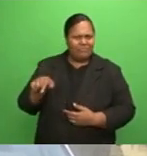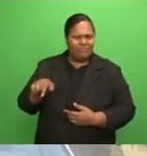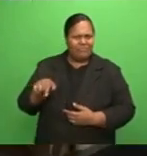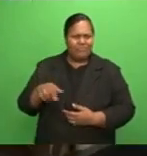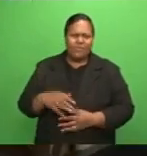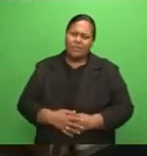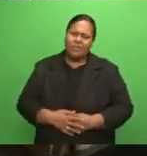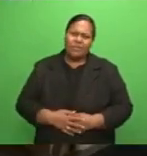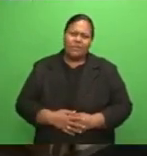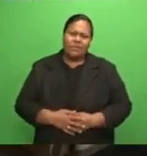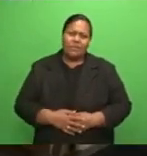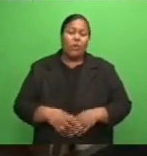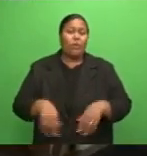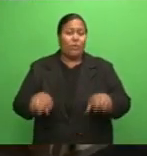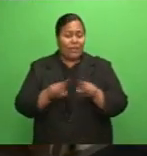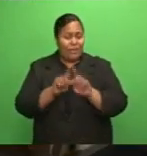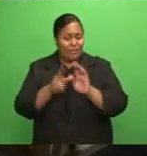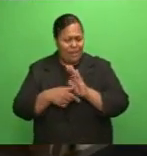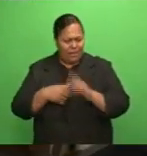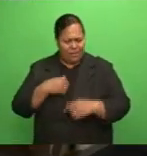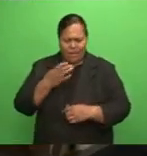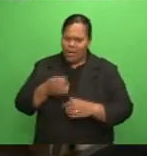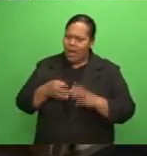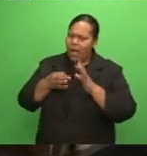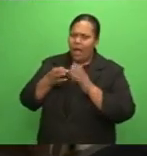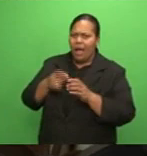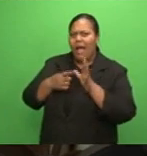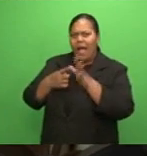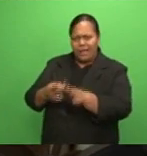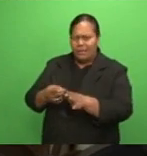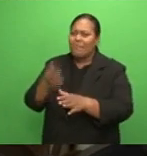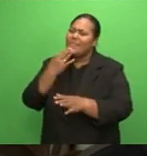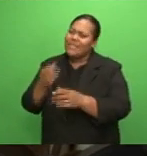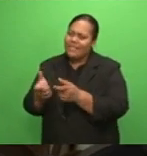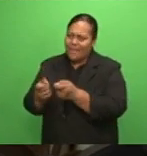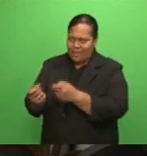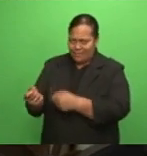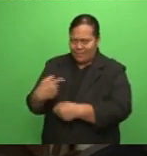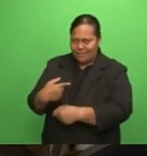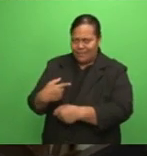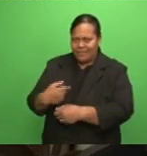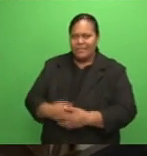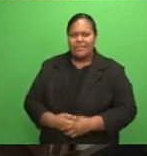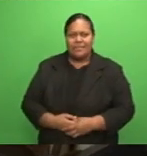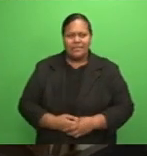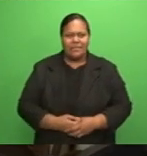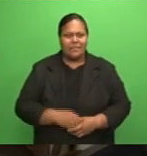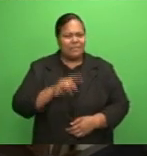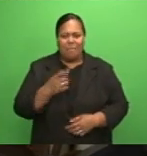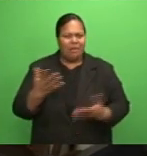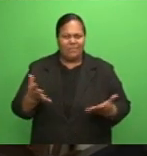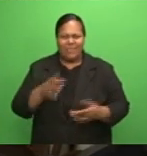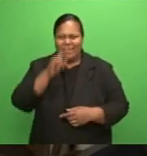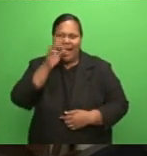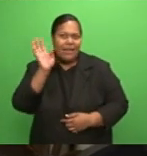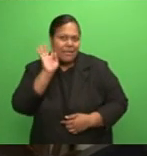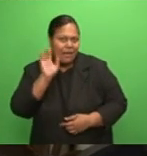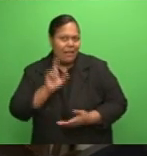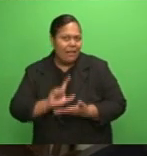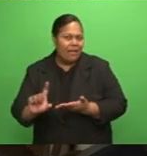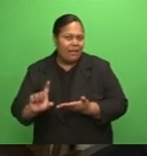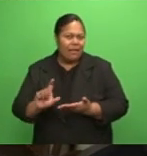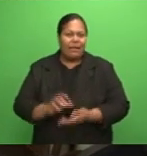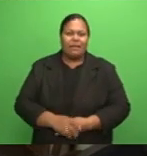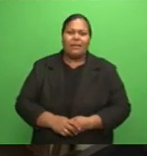At the same time, I just replied her, text me. Because can't get it, clear. So